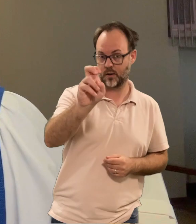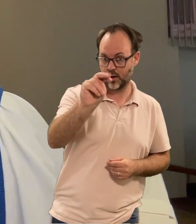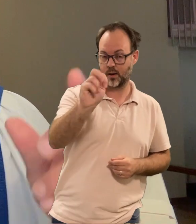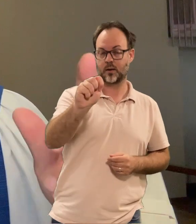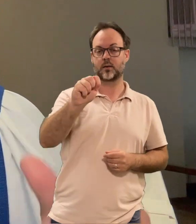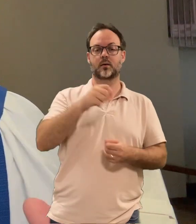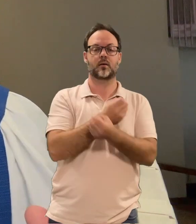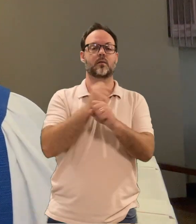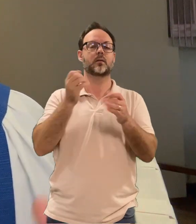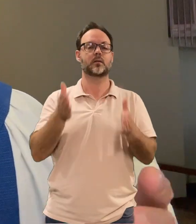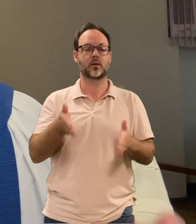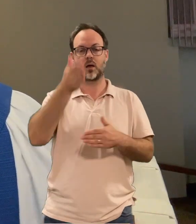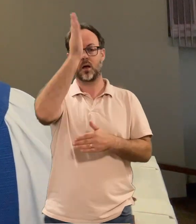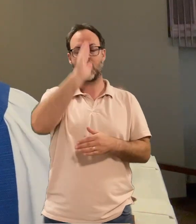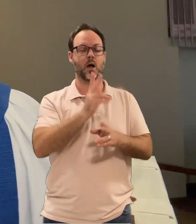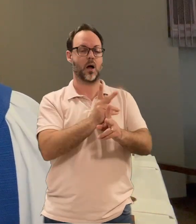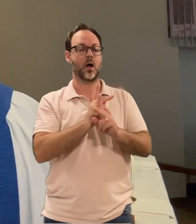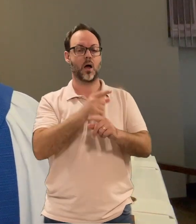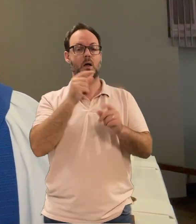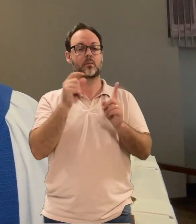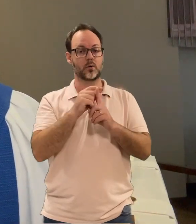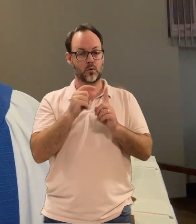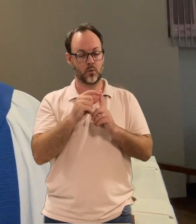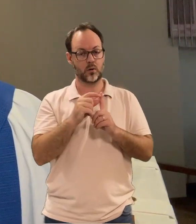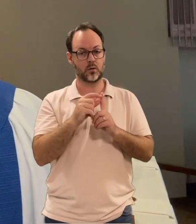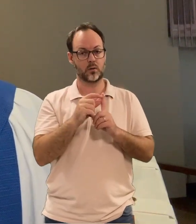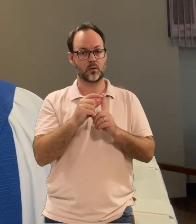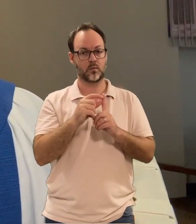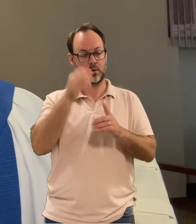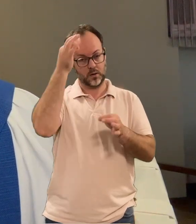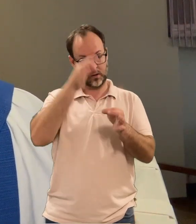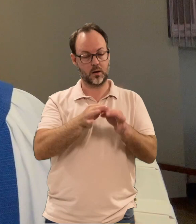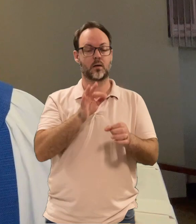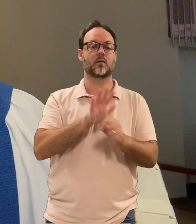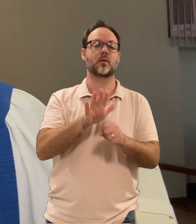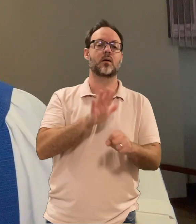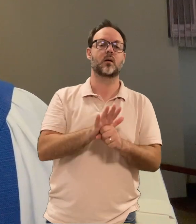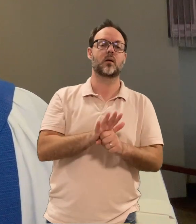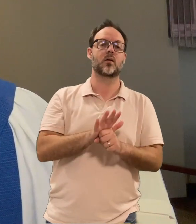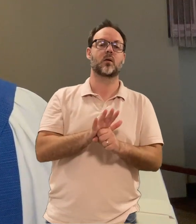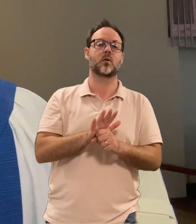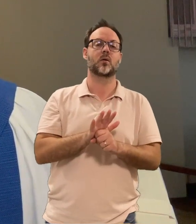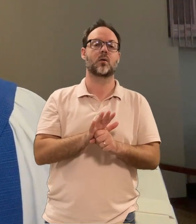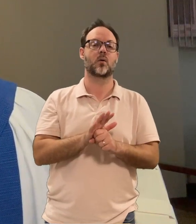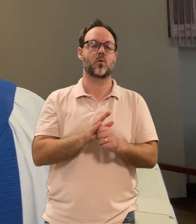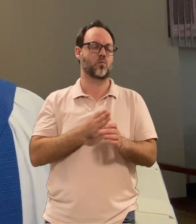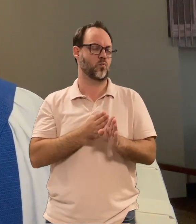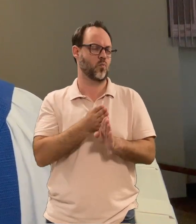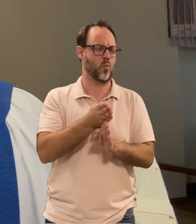Messiah, the advent of the Savior. God keeps his word. He is